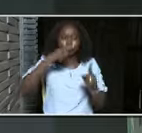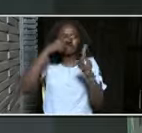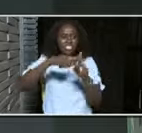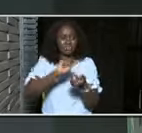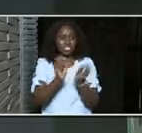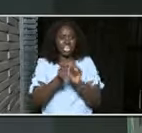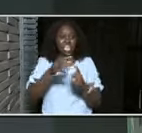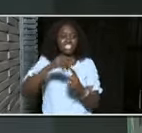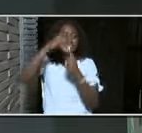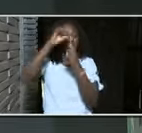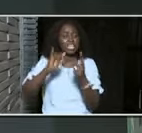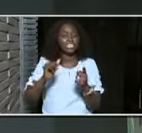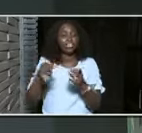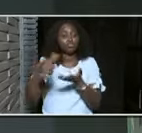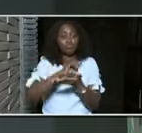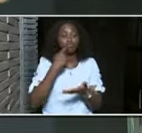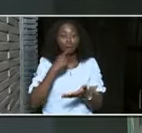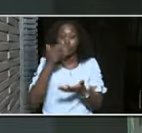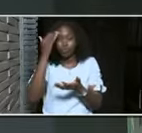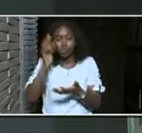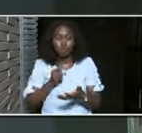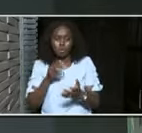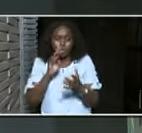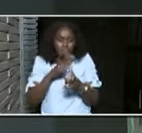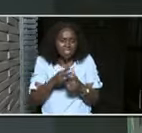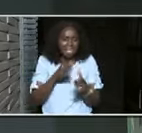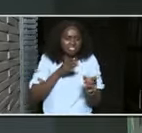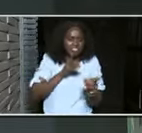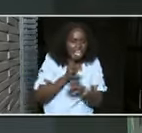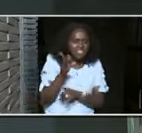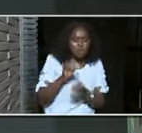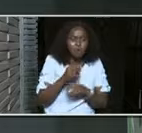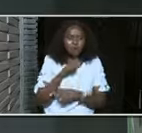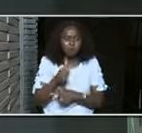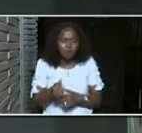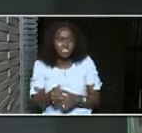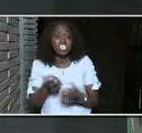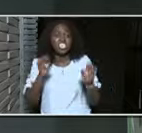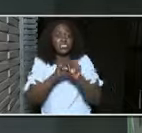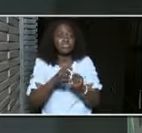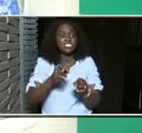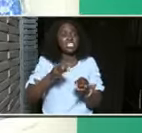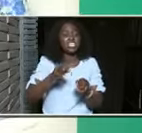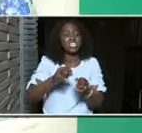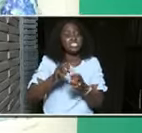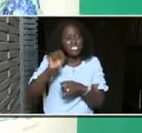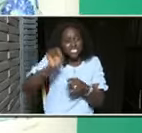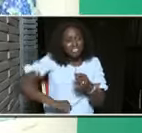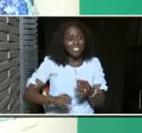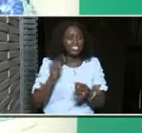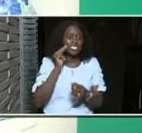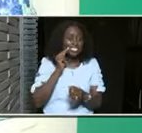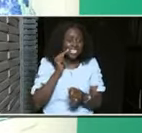who know us. Either directly, people are saying Northwest, Northern Nigeria, yes, even the Southern Nigeria now, because